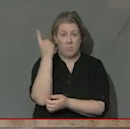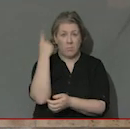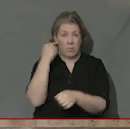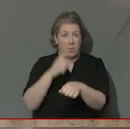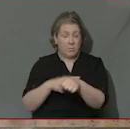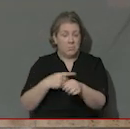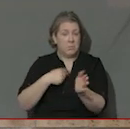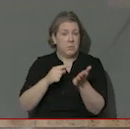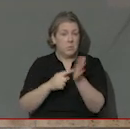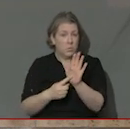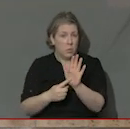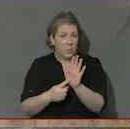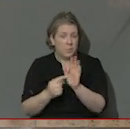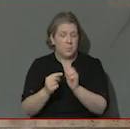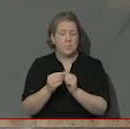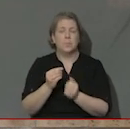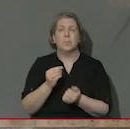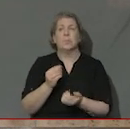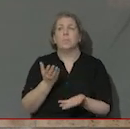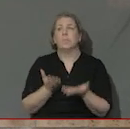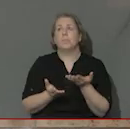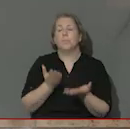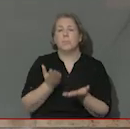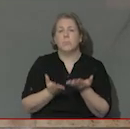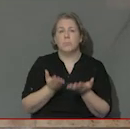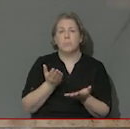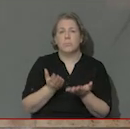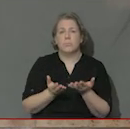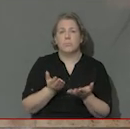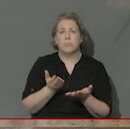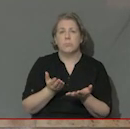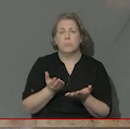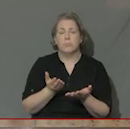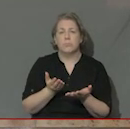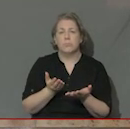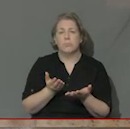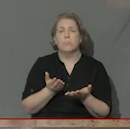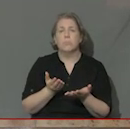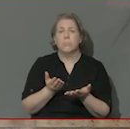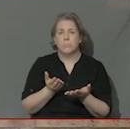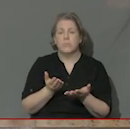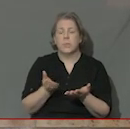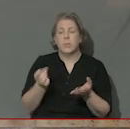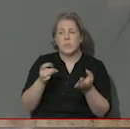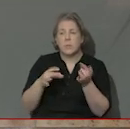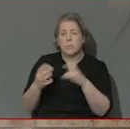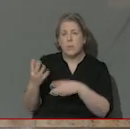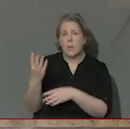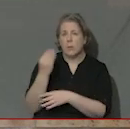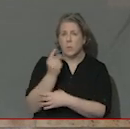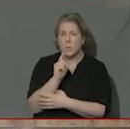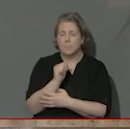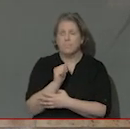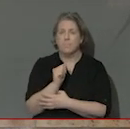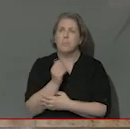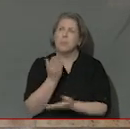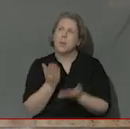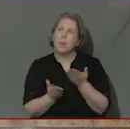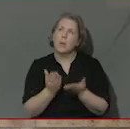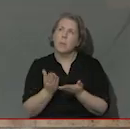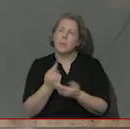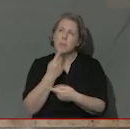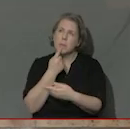I have, the other thing that they sometimes ask is, remember, they can say to you,